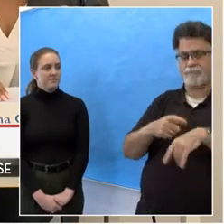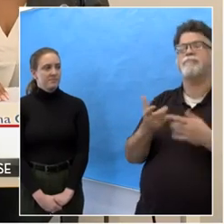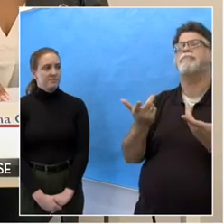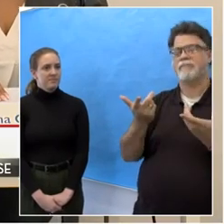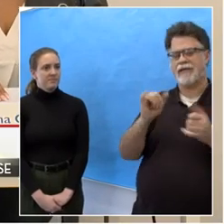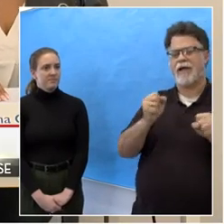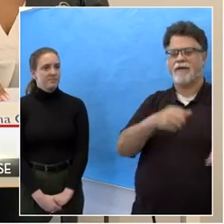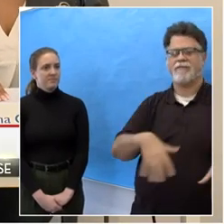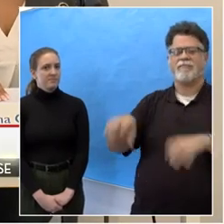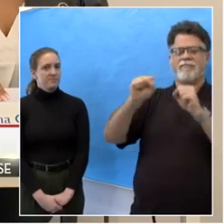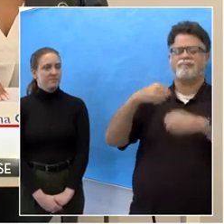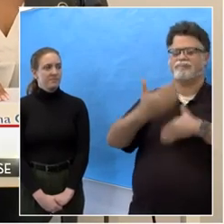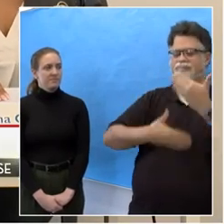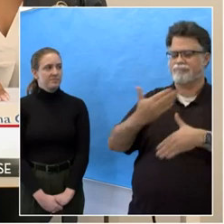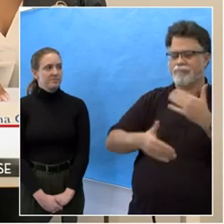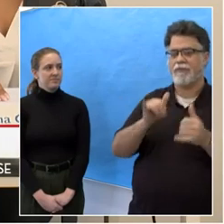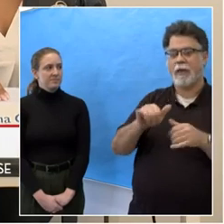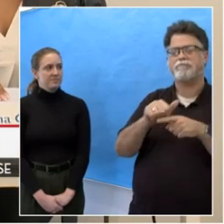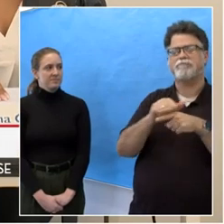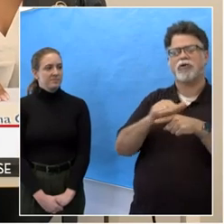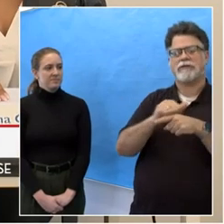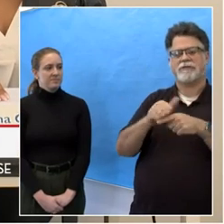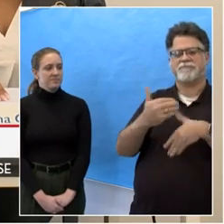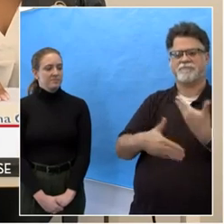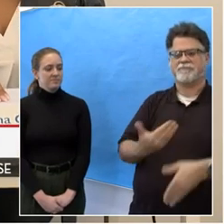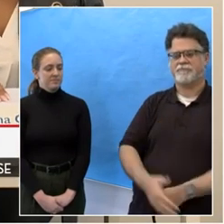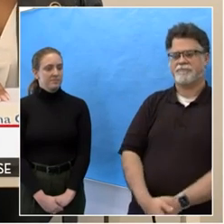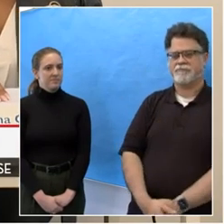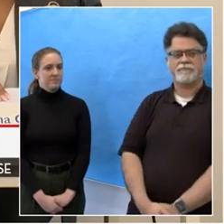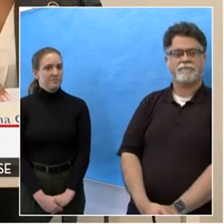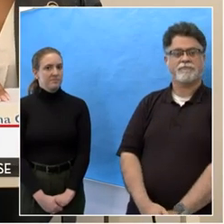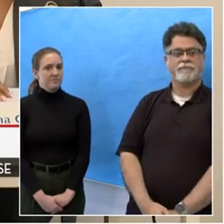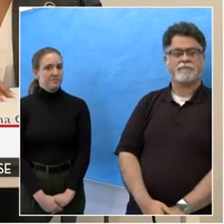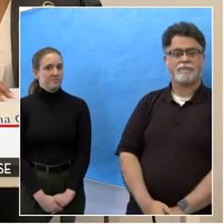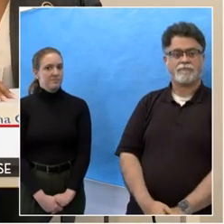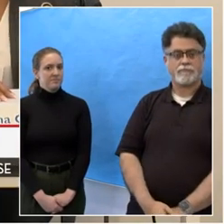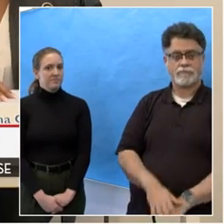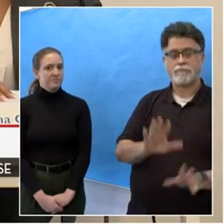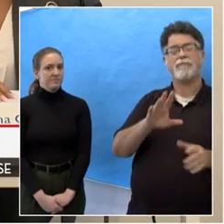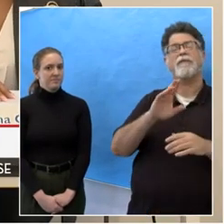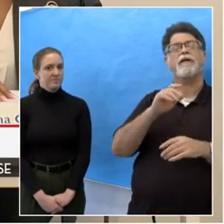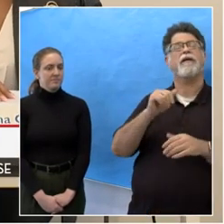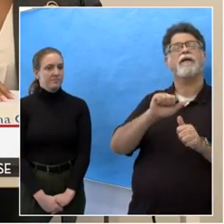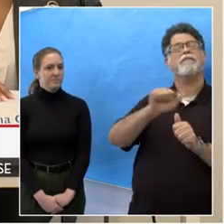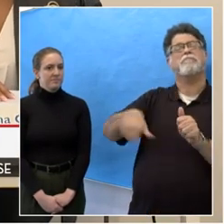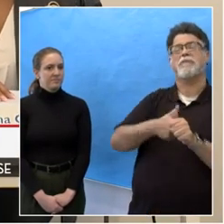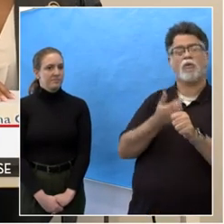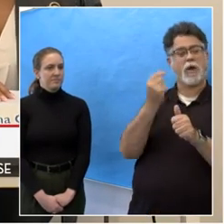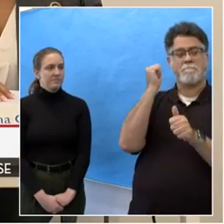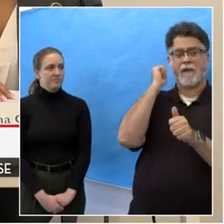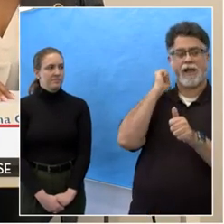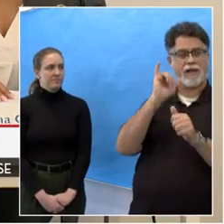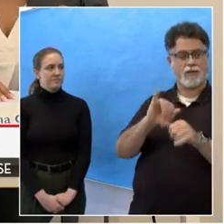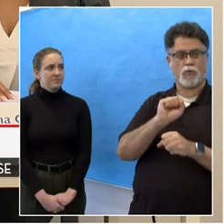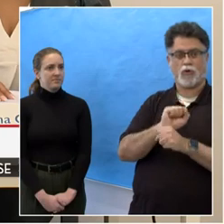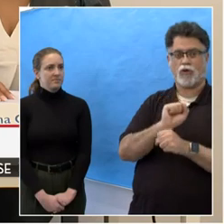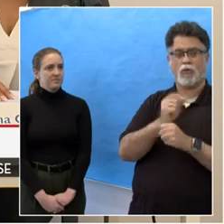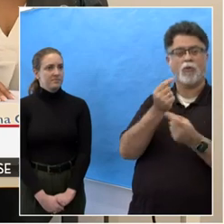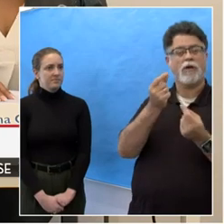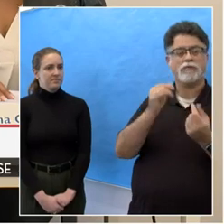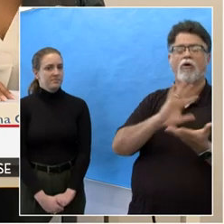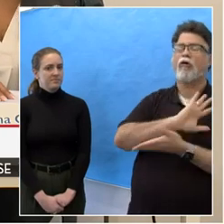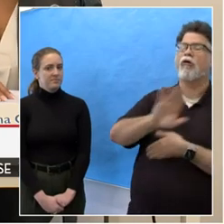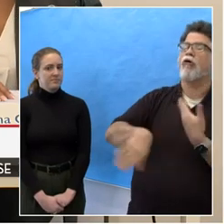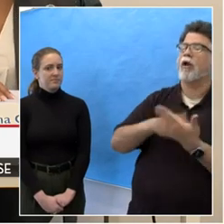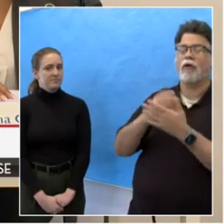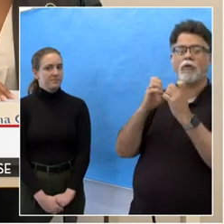so. Work that occurs behind the scenes for us that's critically important is we have required all of our educator preparation providers